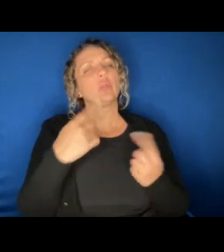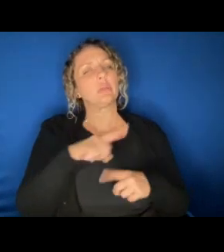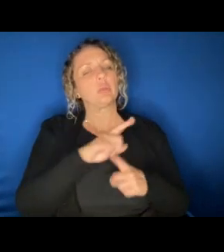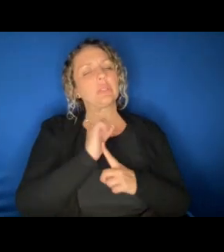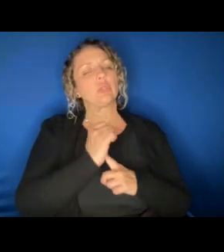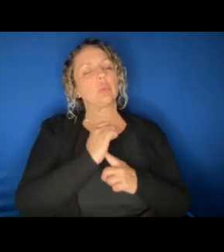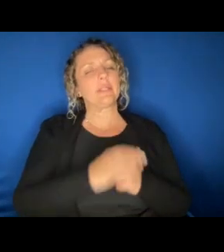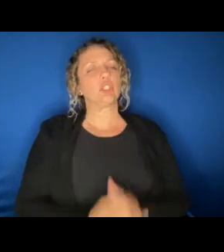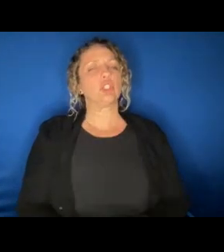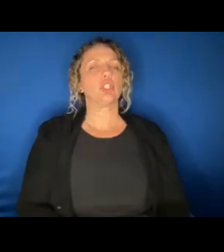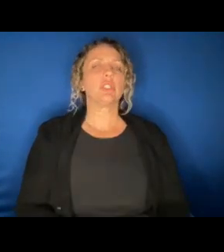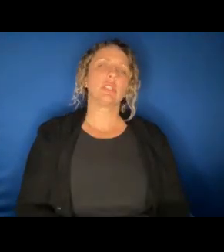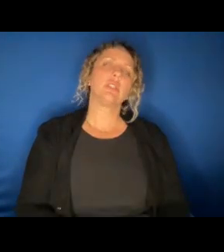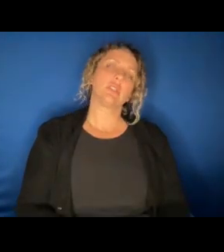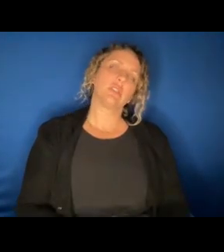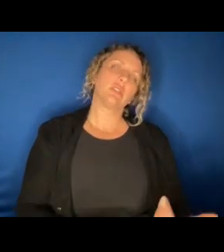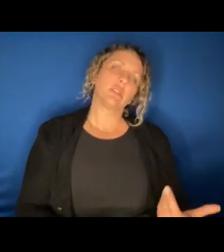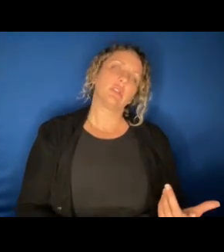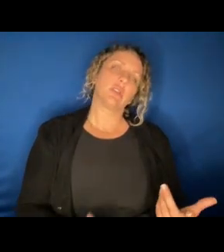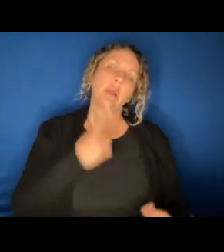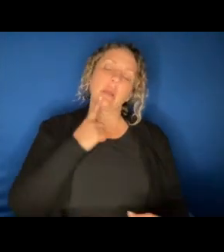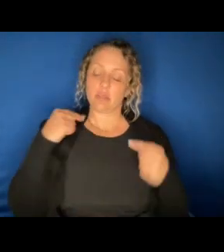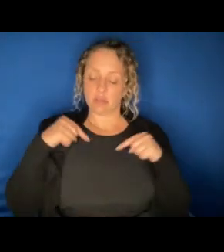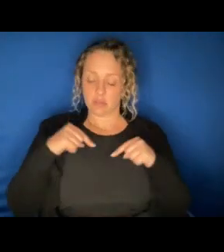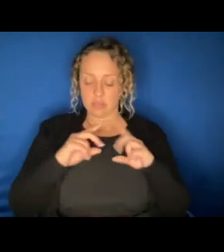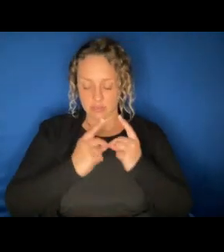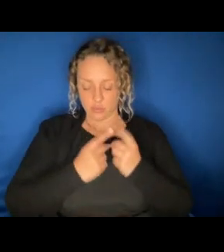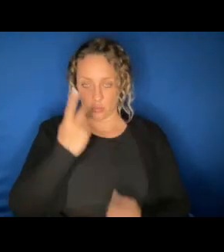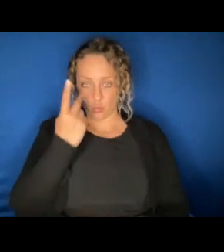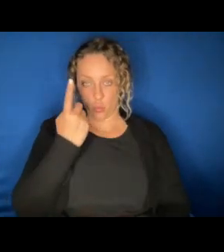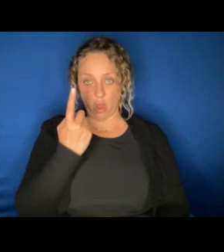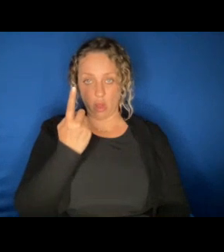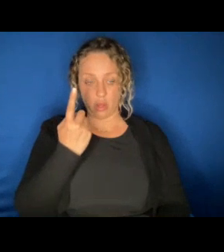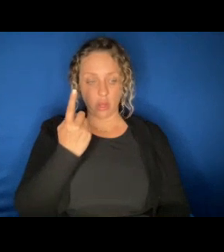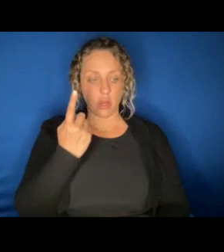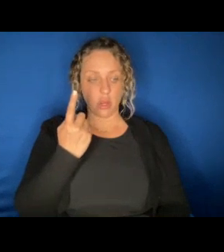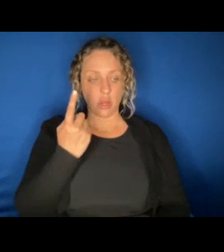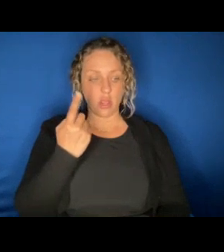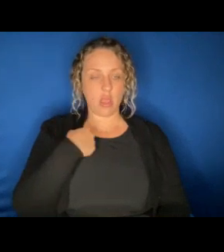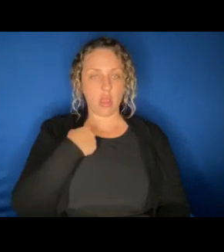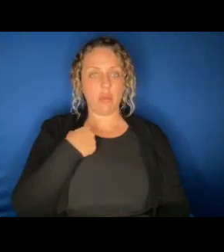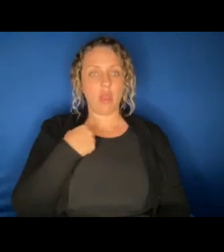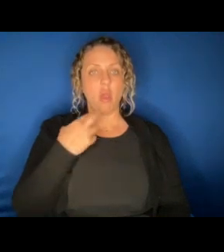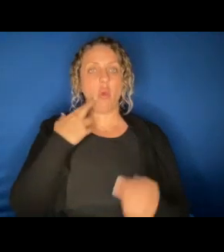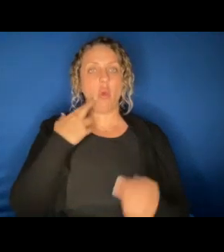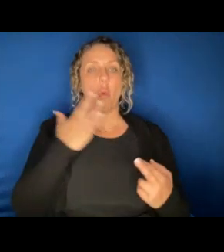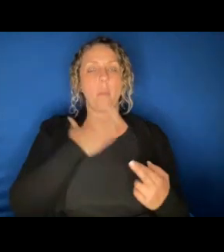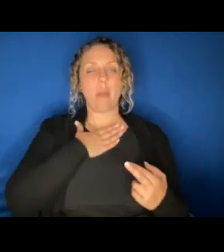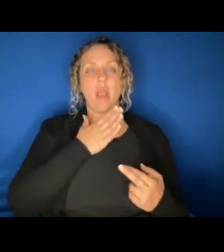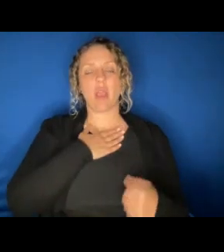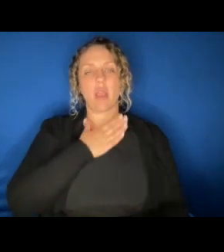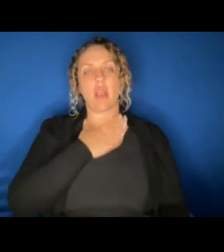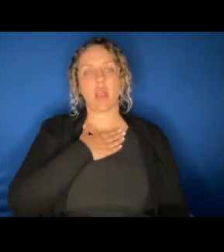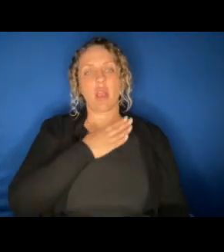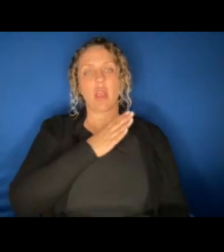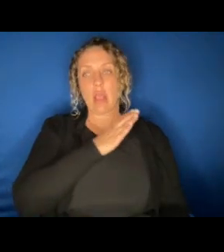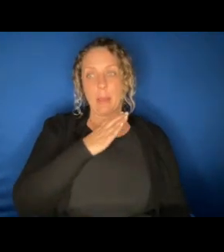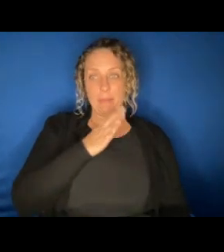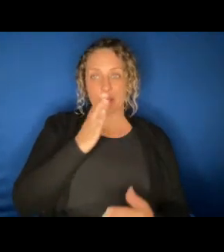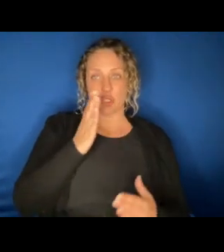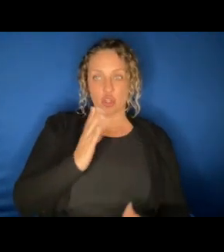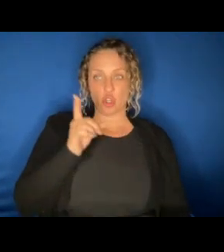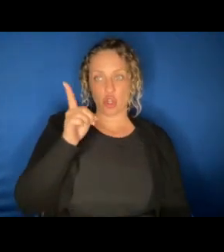situation. But getting back to District 1, I hope that my commissioner, on